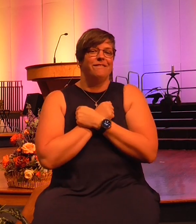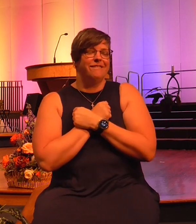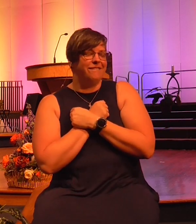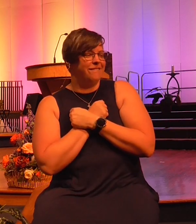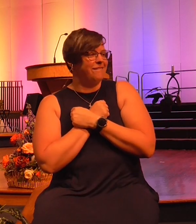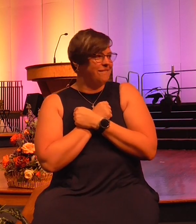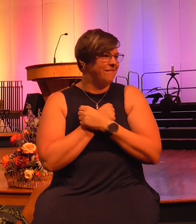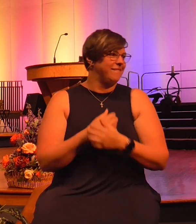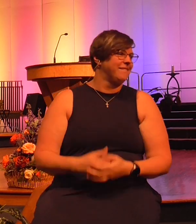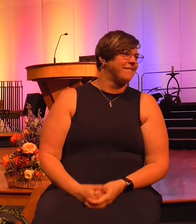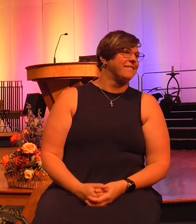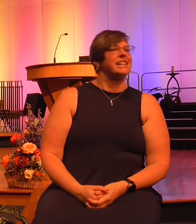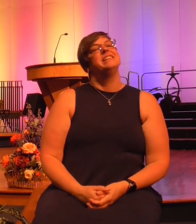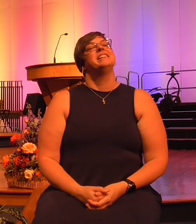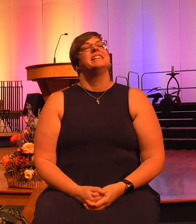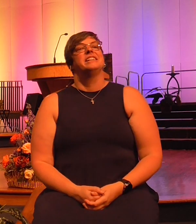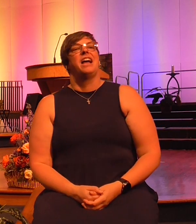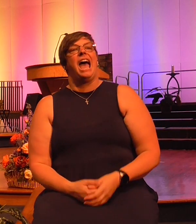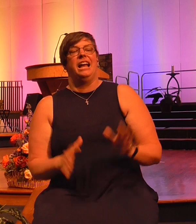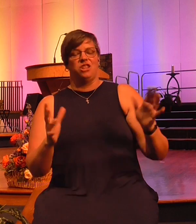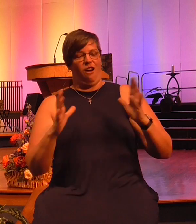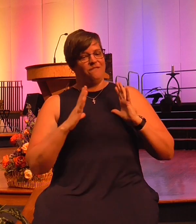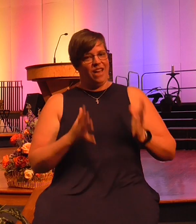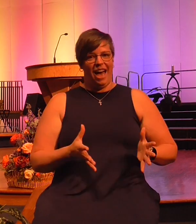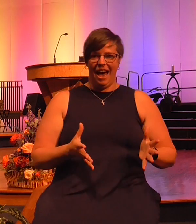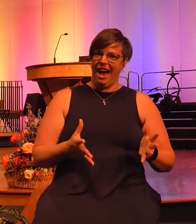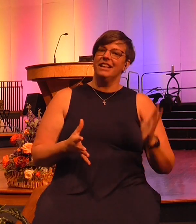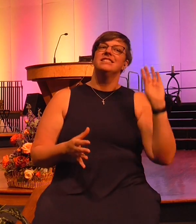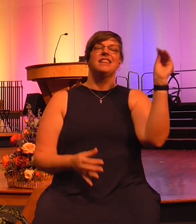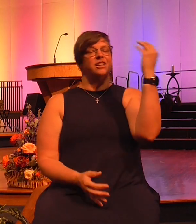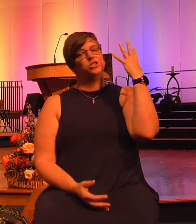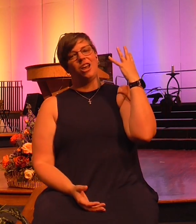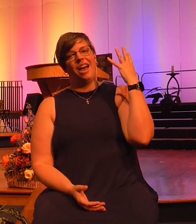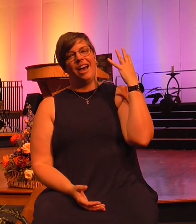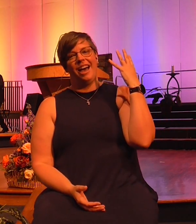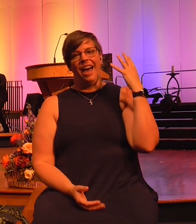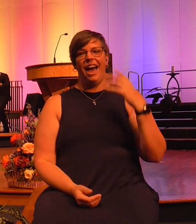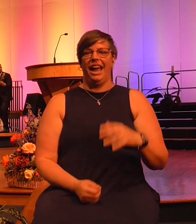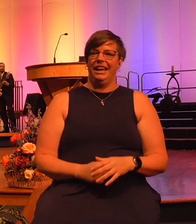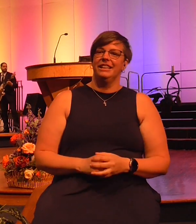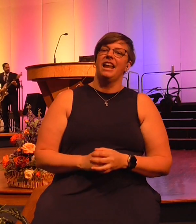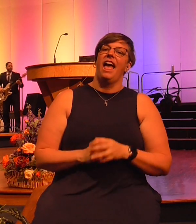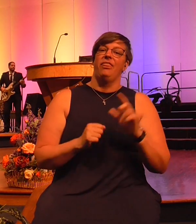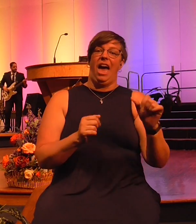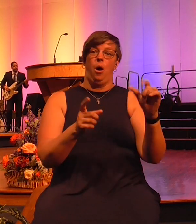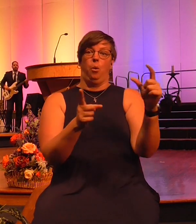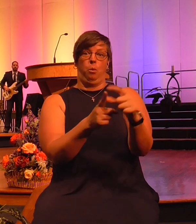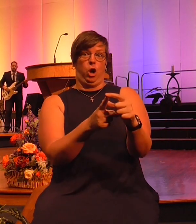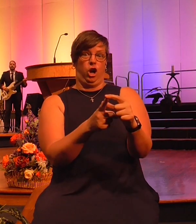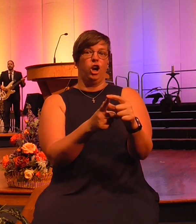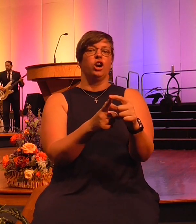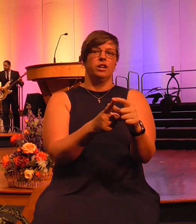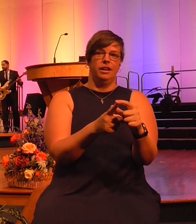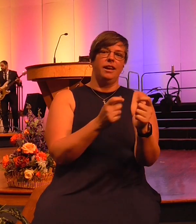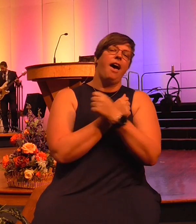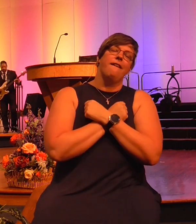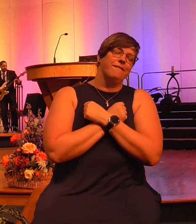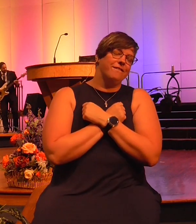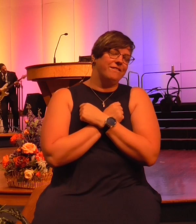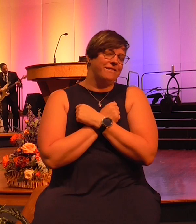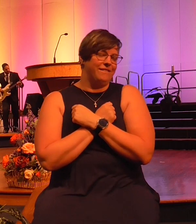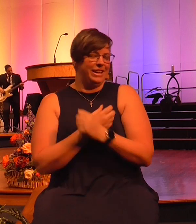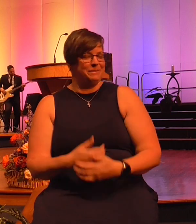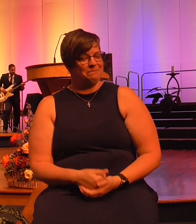is love? It's so fine, it's sunshine, it's the